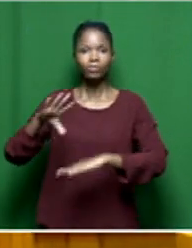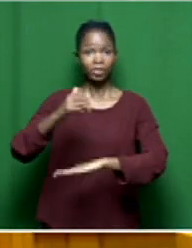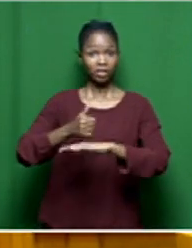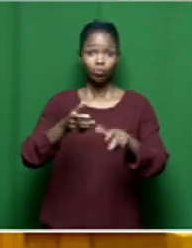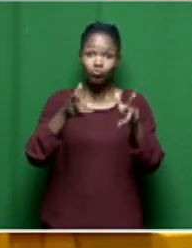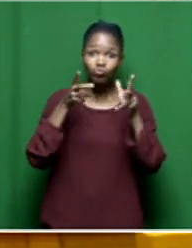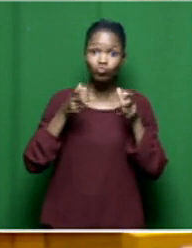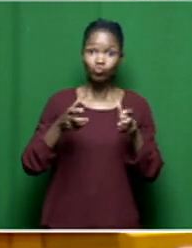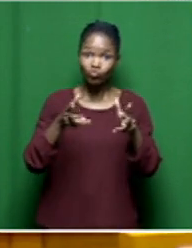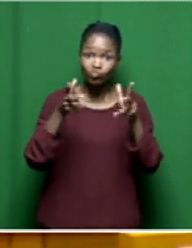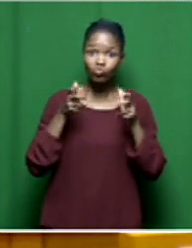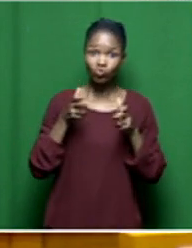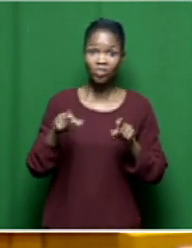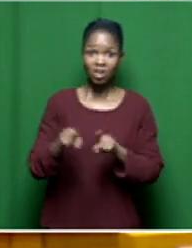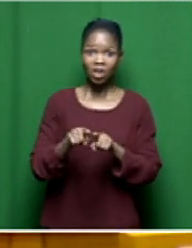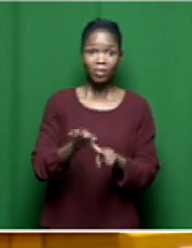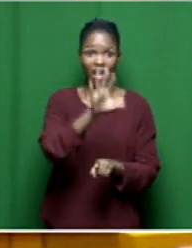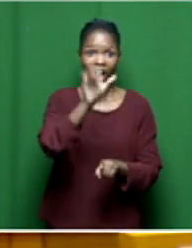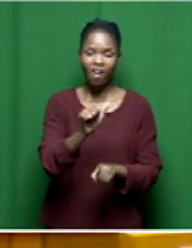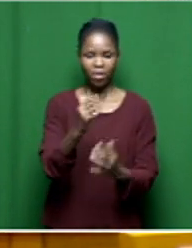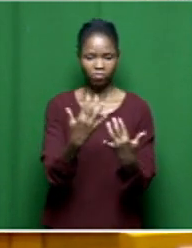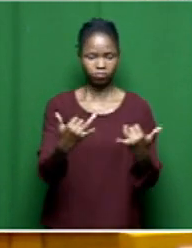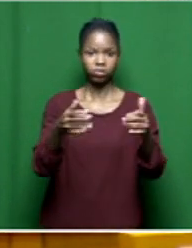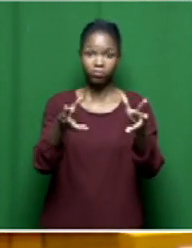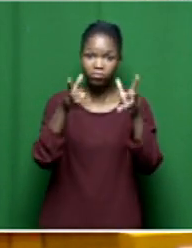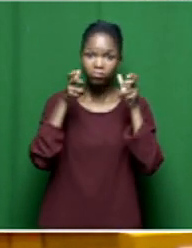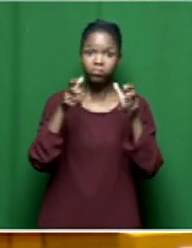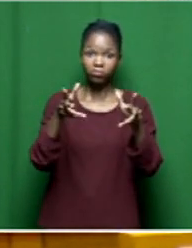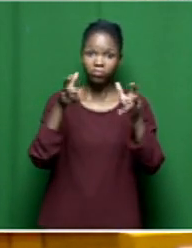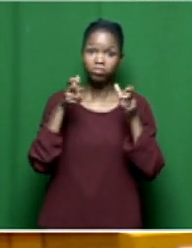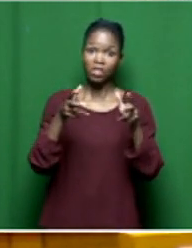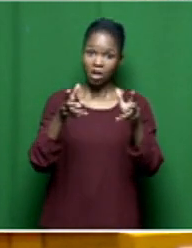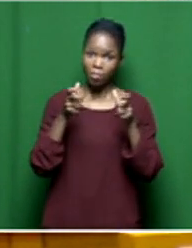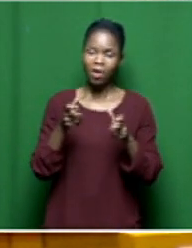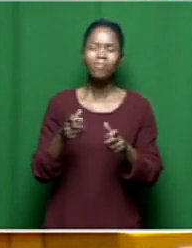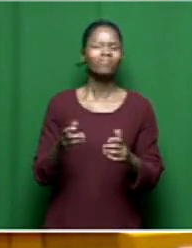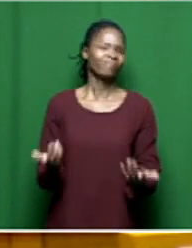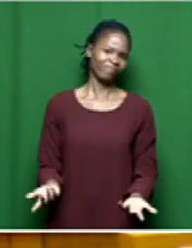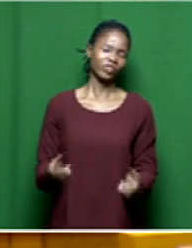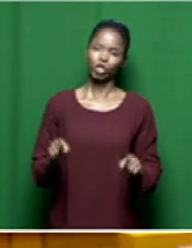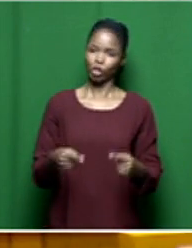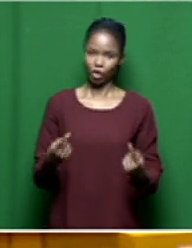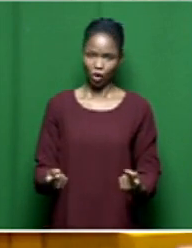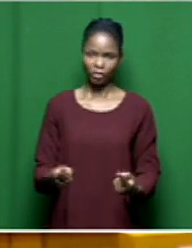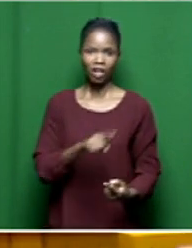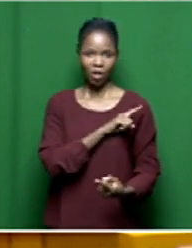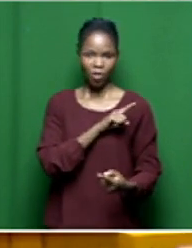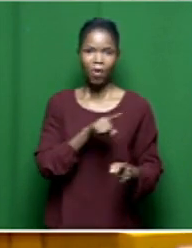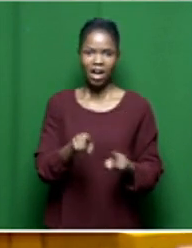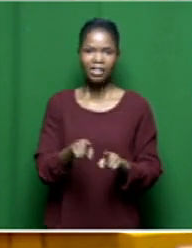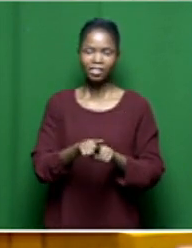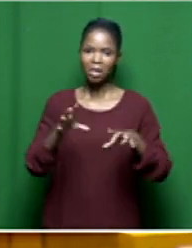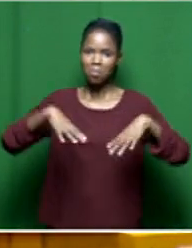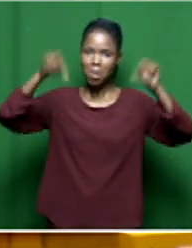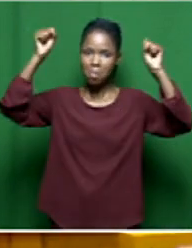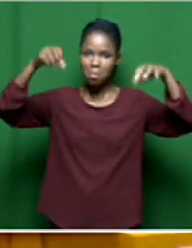parliament with millions of South Africans watching us when they know that they are in darkness because